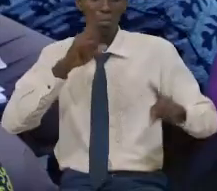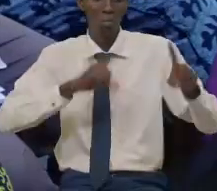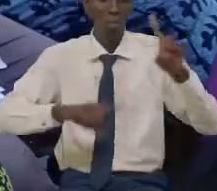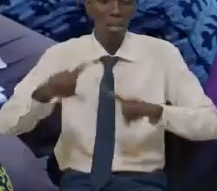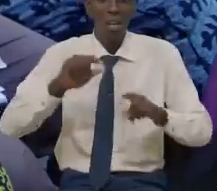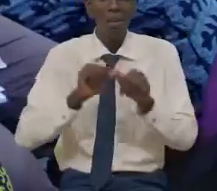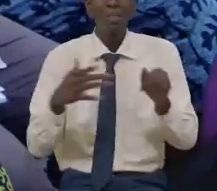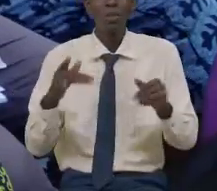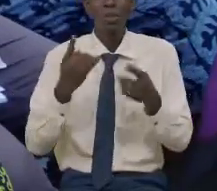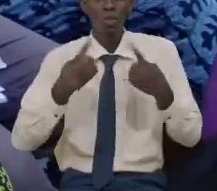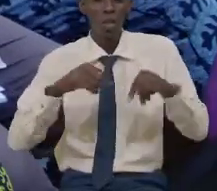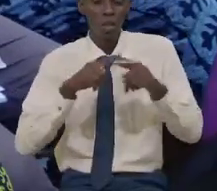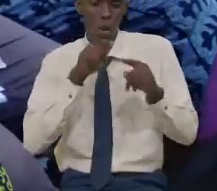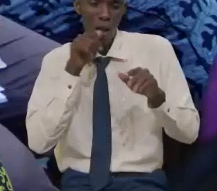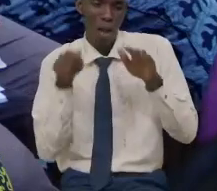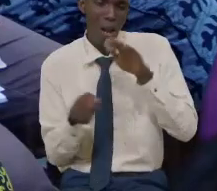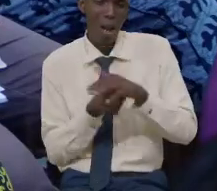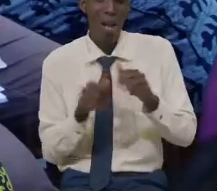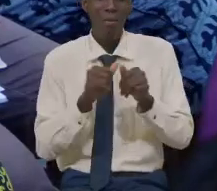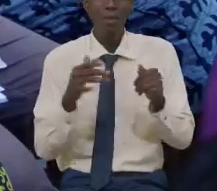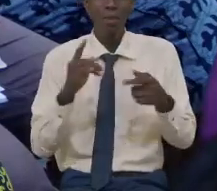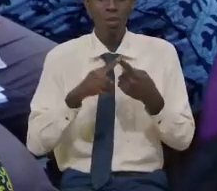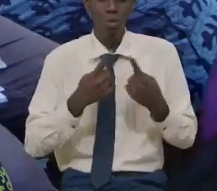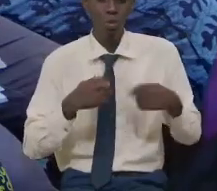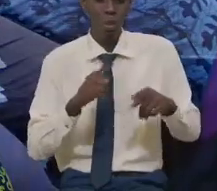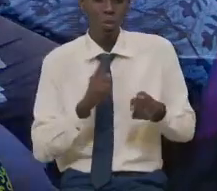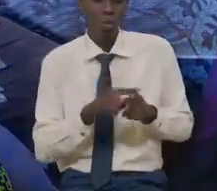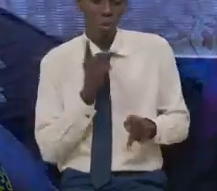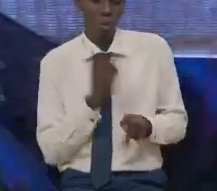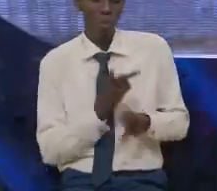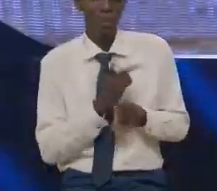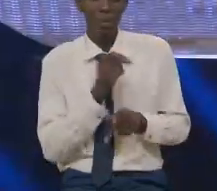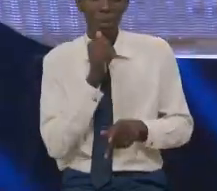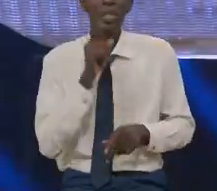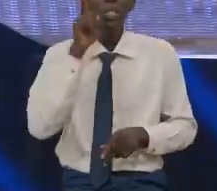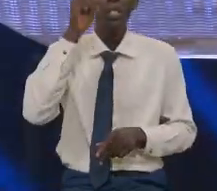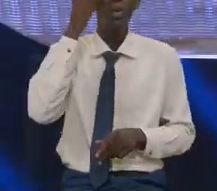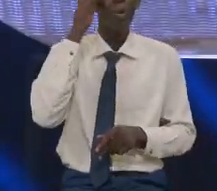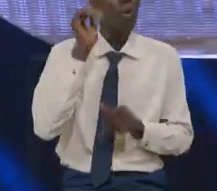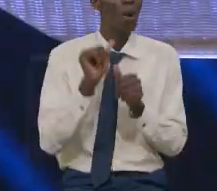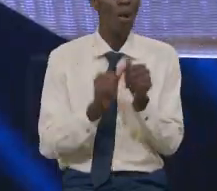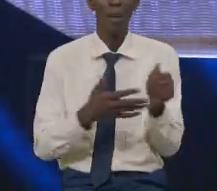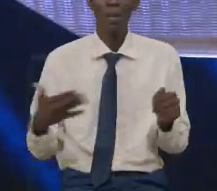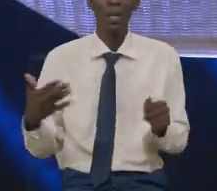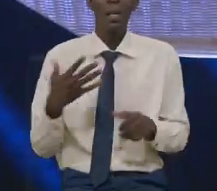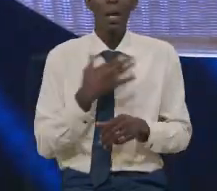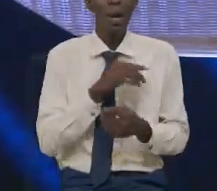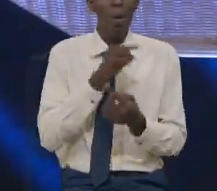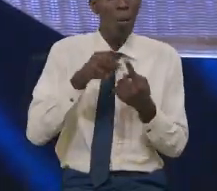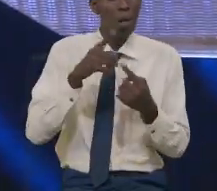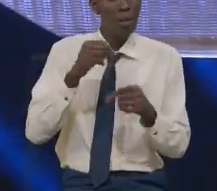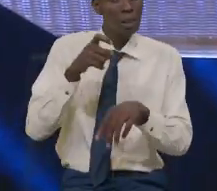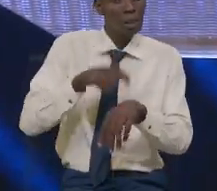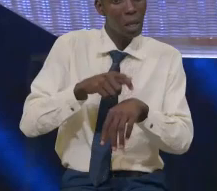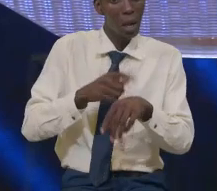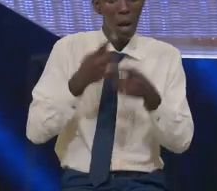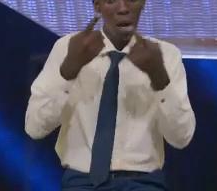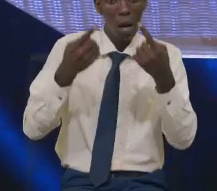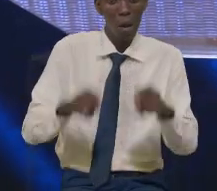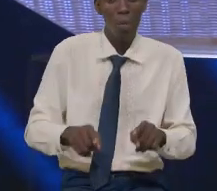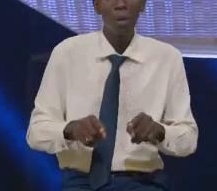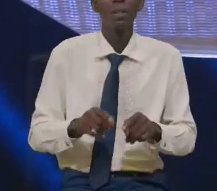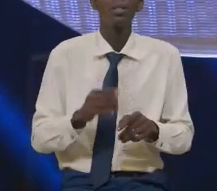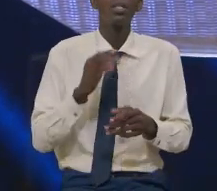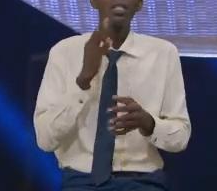up, everything we're trying to keep secret, he knows all of them. And when the time comes, if